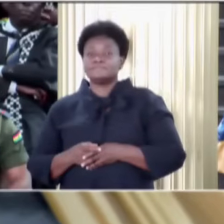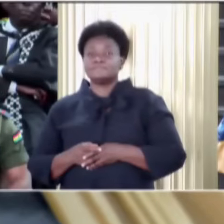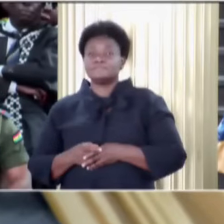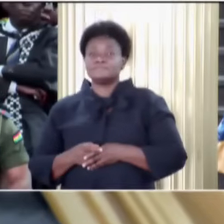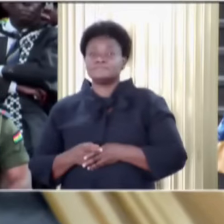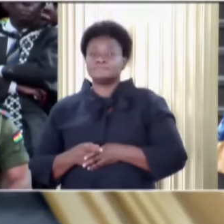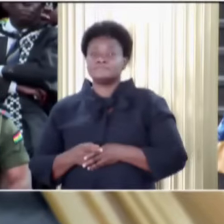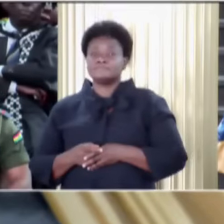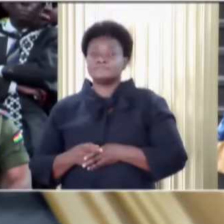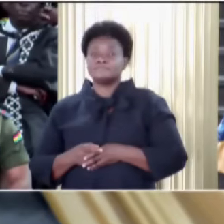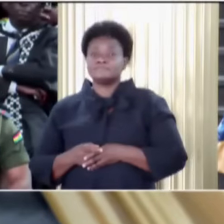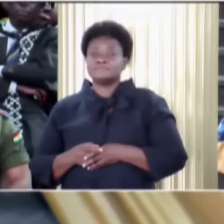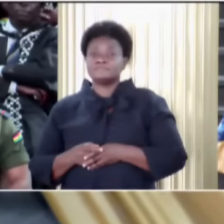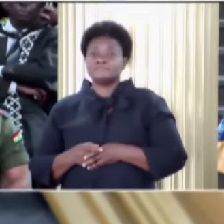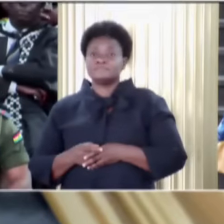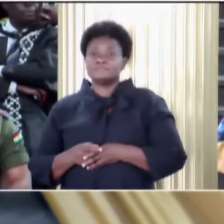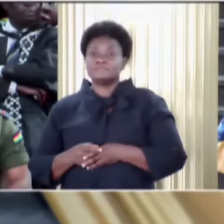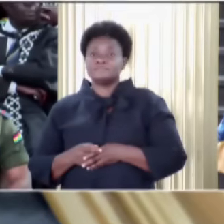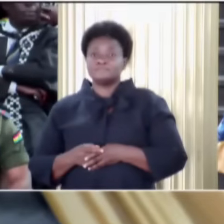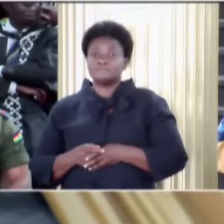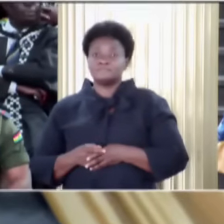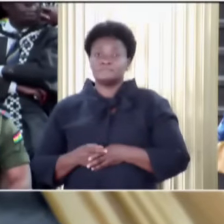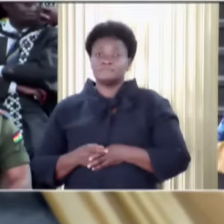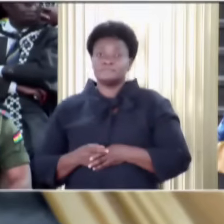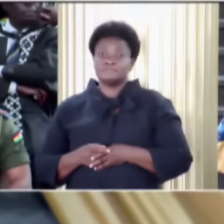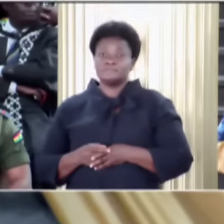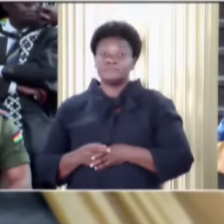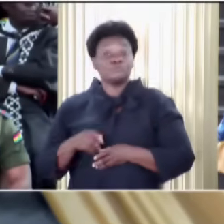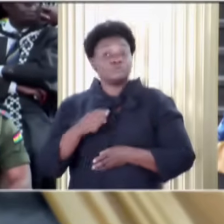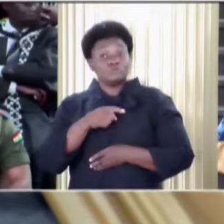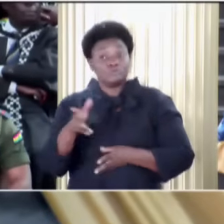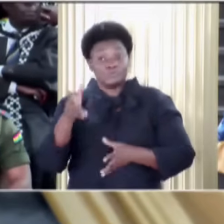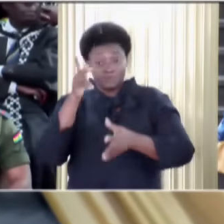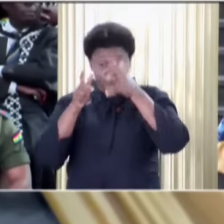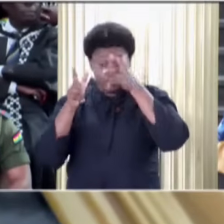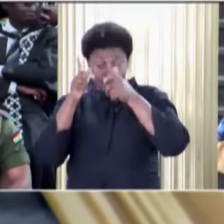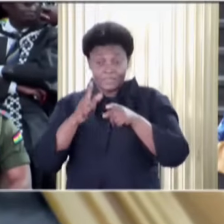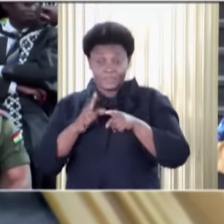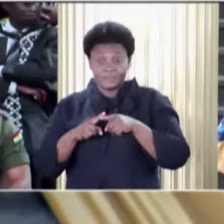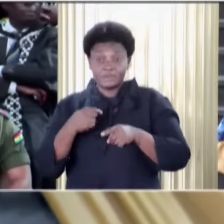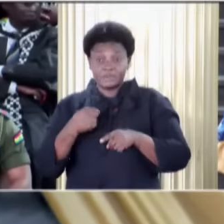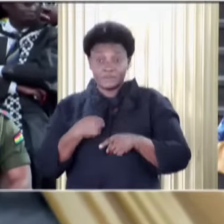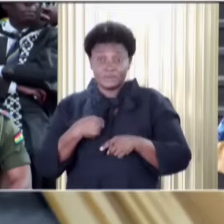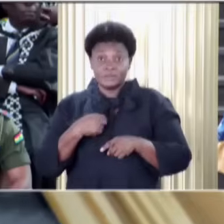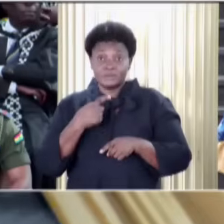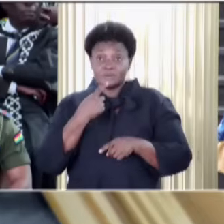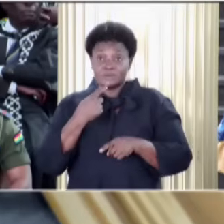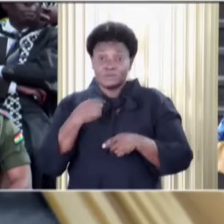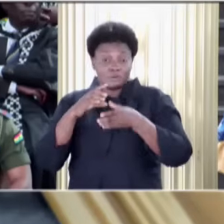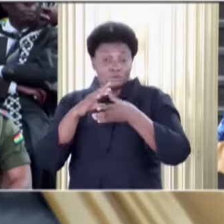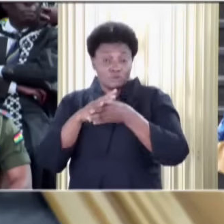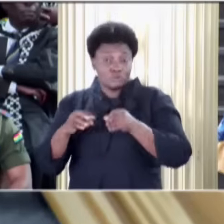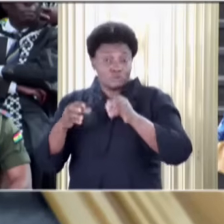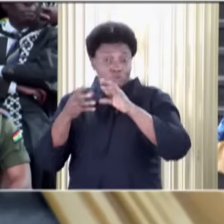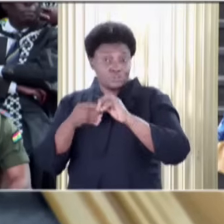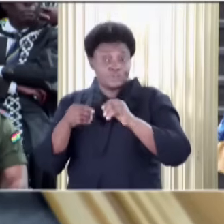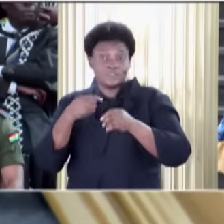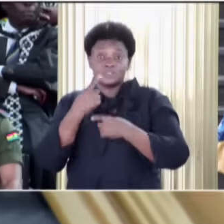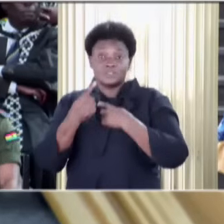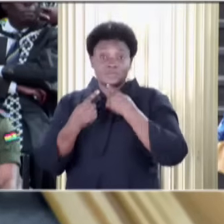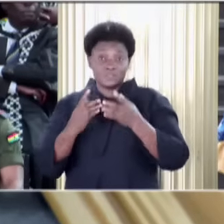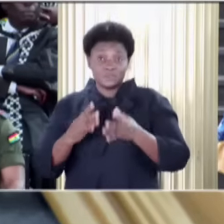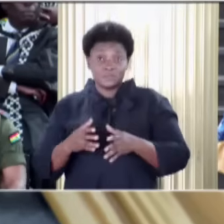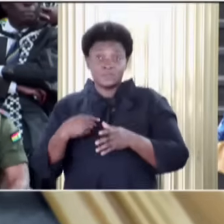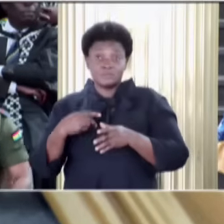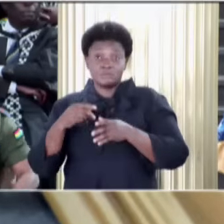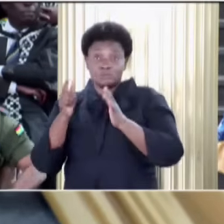You heard my profile. It's long, there's more, but I'll shorten it for you. I'm a poet and an author. I'm a storyteller. I'm a media